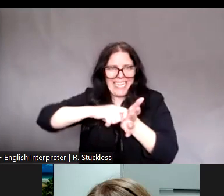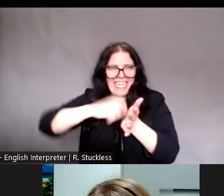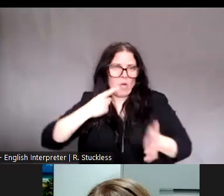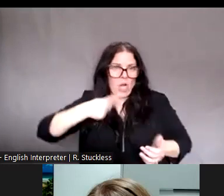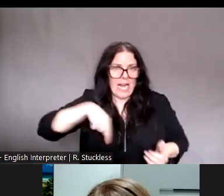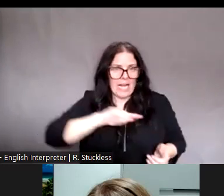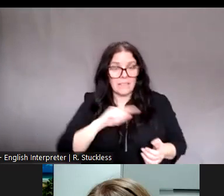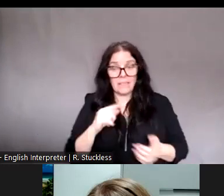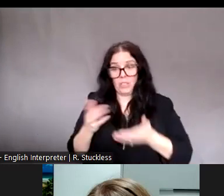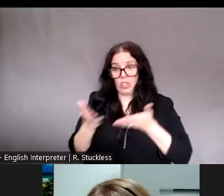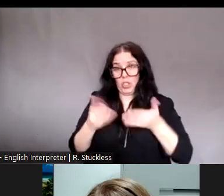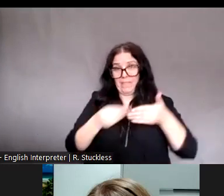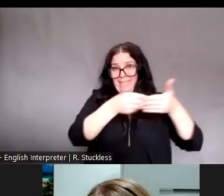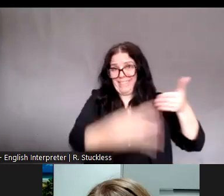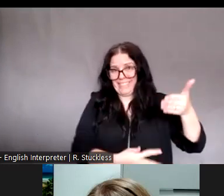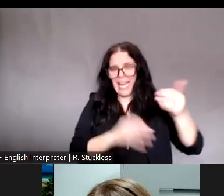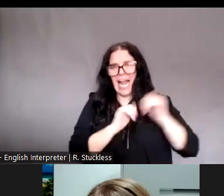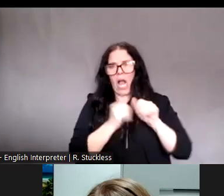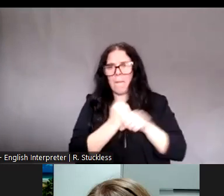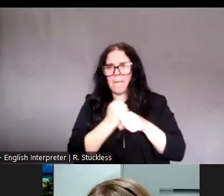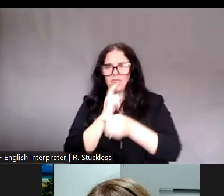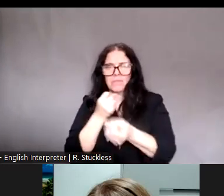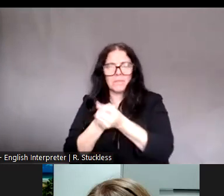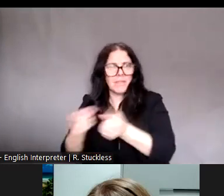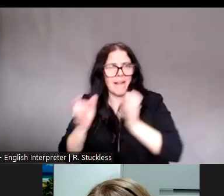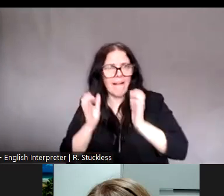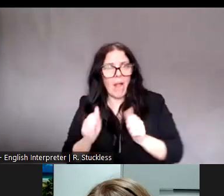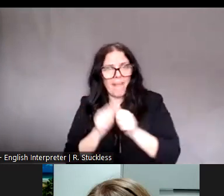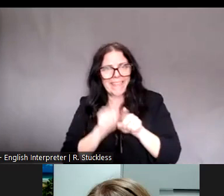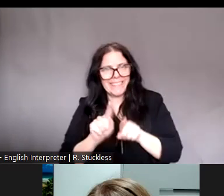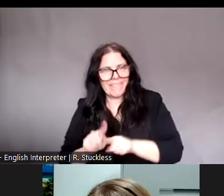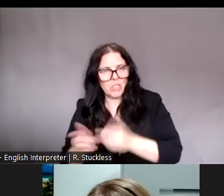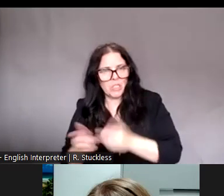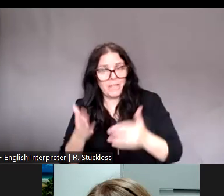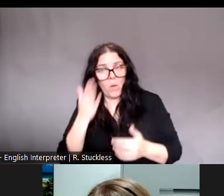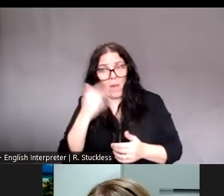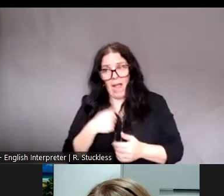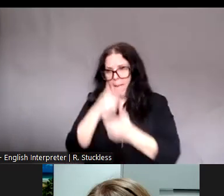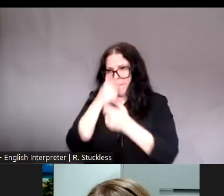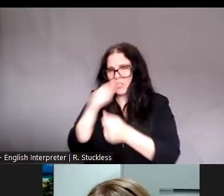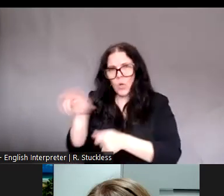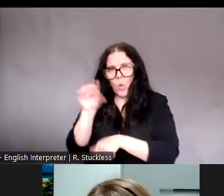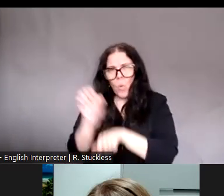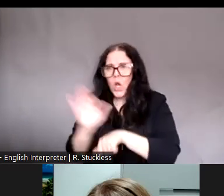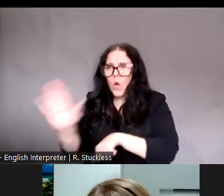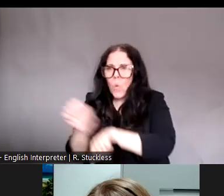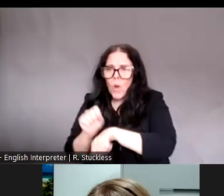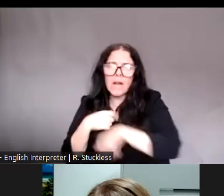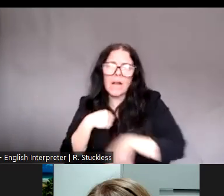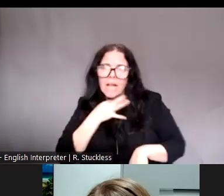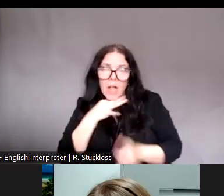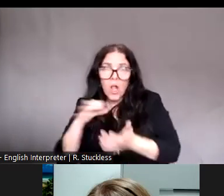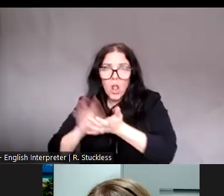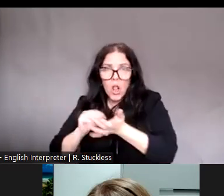integrating services, because you have an invested interest in your coworkers and what they're working on. And so you learn about